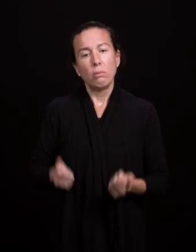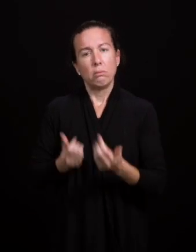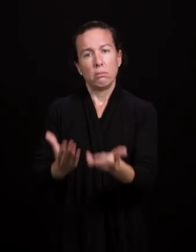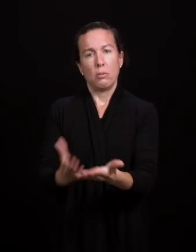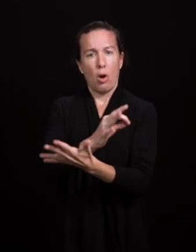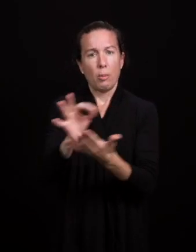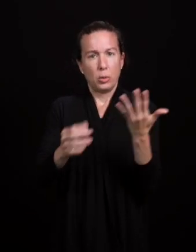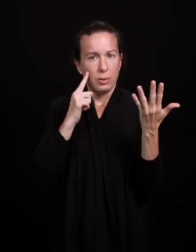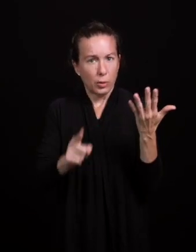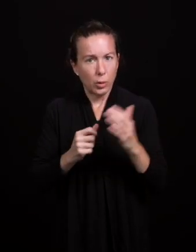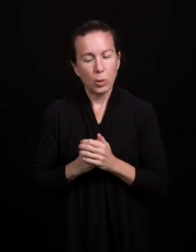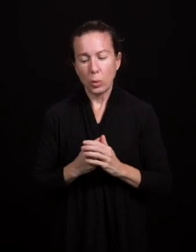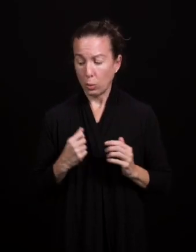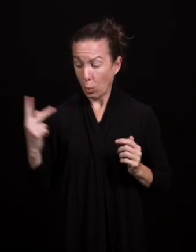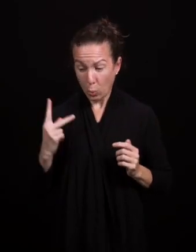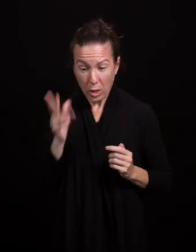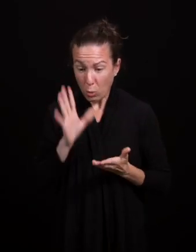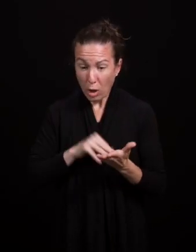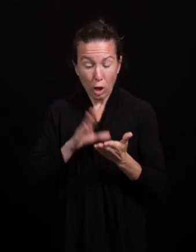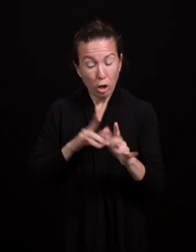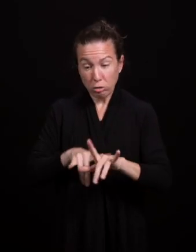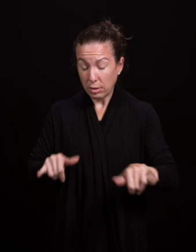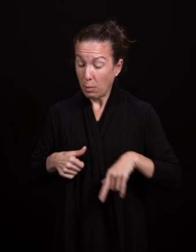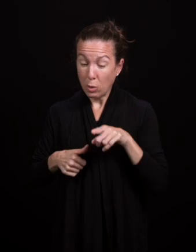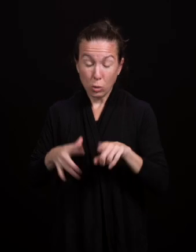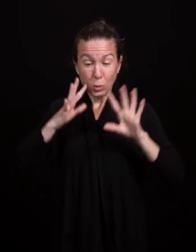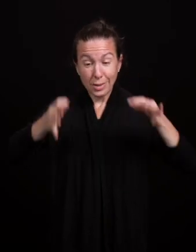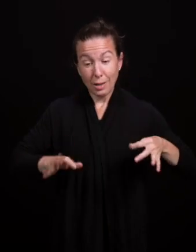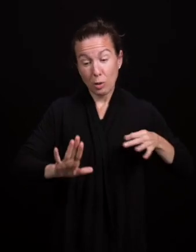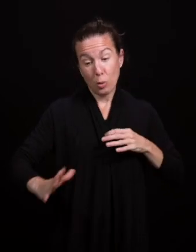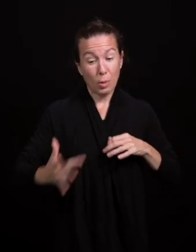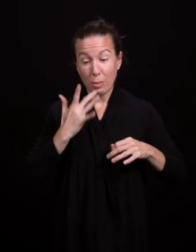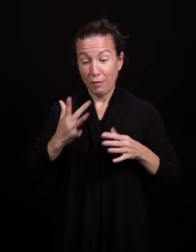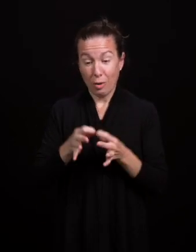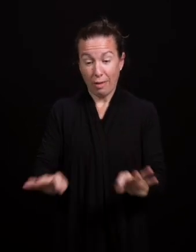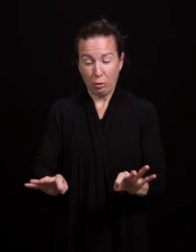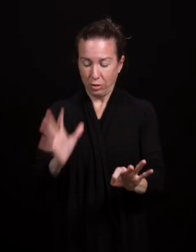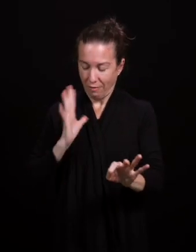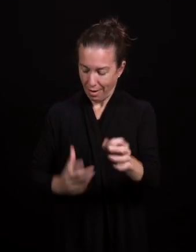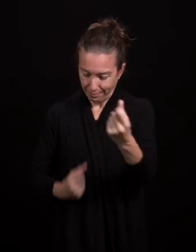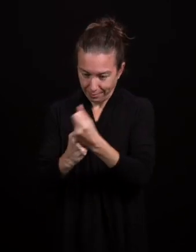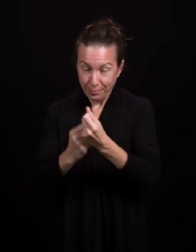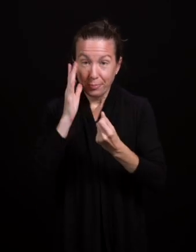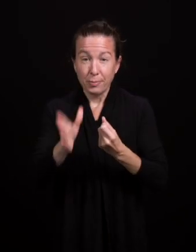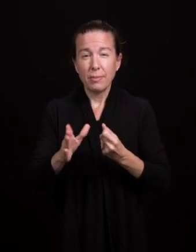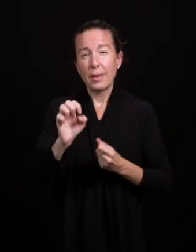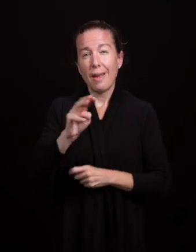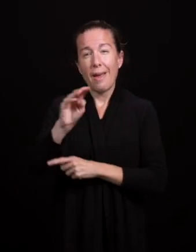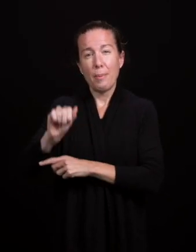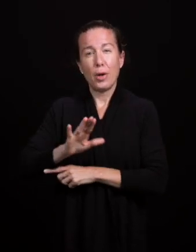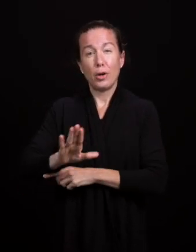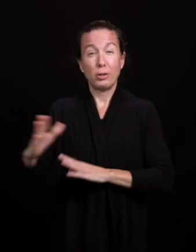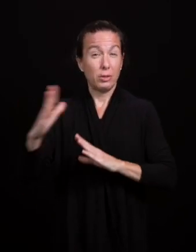options. We'll learn them with you, and when you decide what you want, we're going to support that. The biggest challenge for Emma in terms